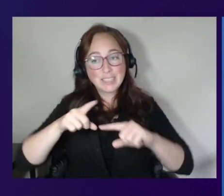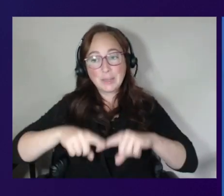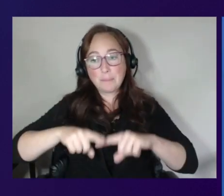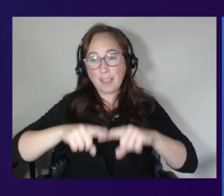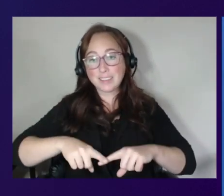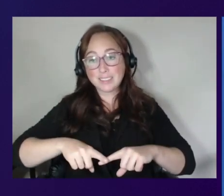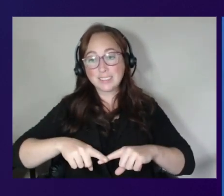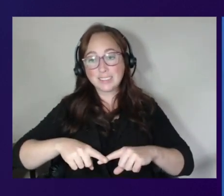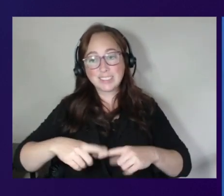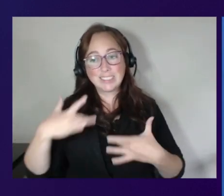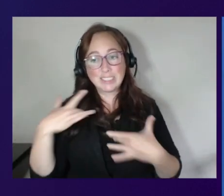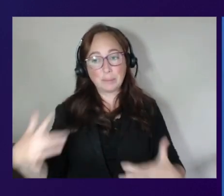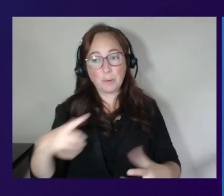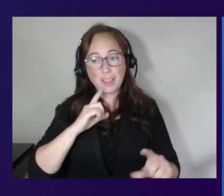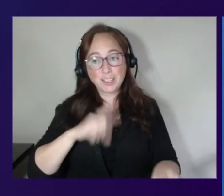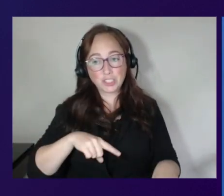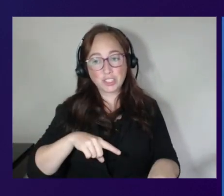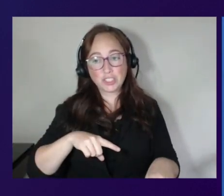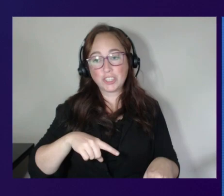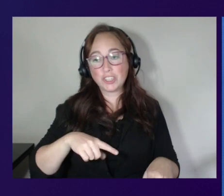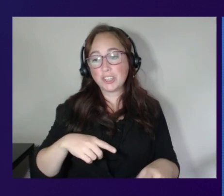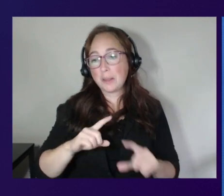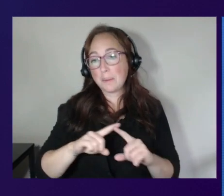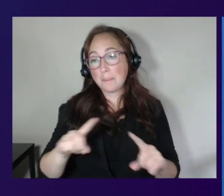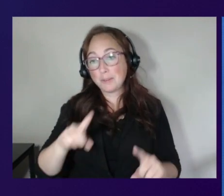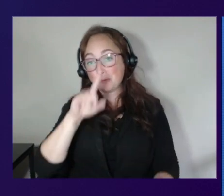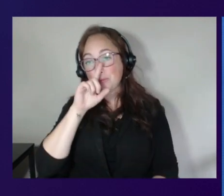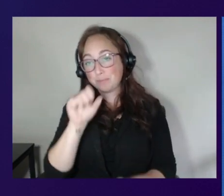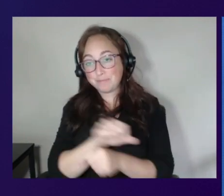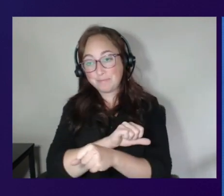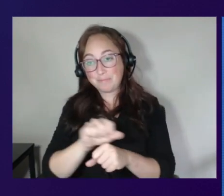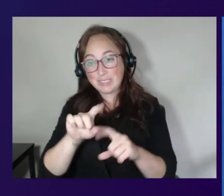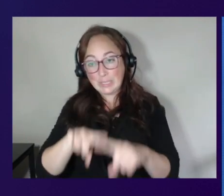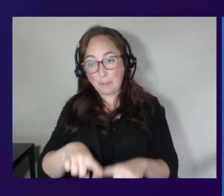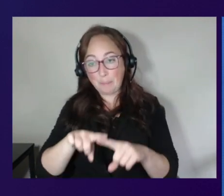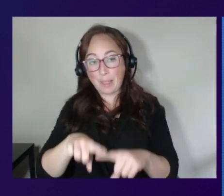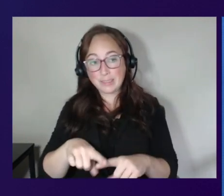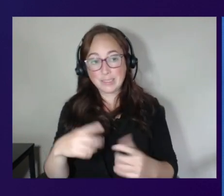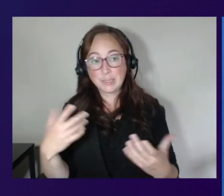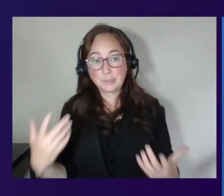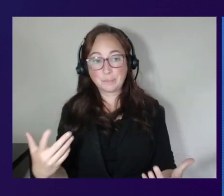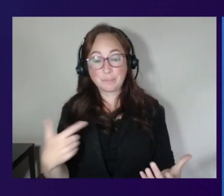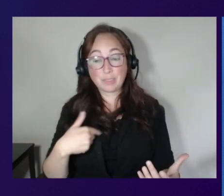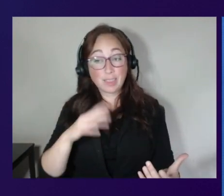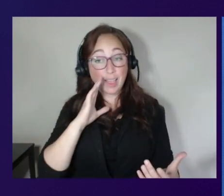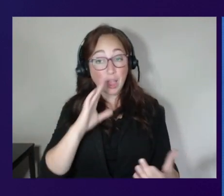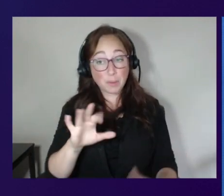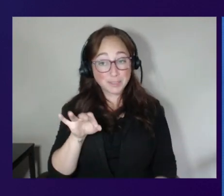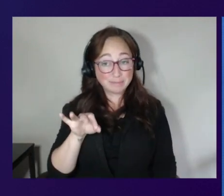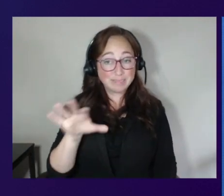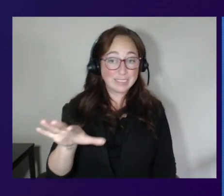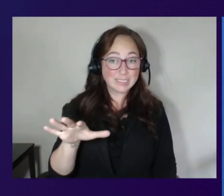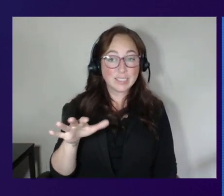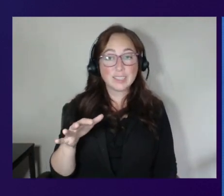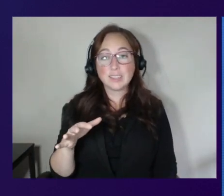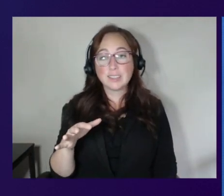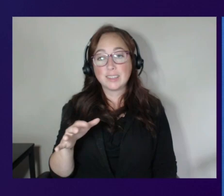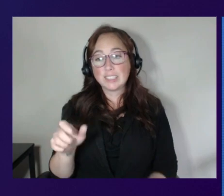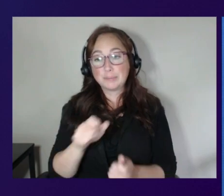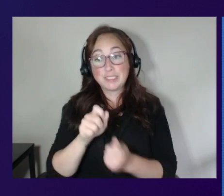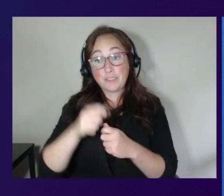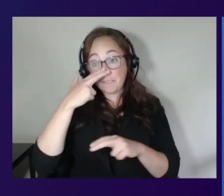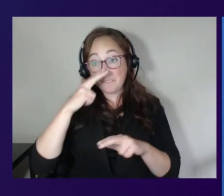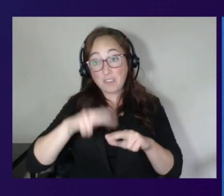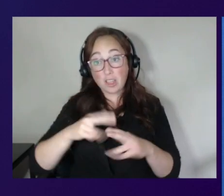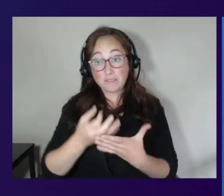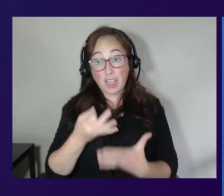answer. That's a classic consultant answer. But it's true. It does depend. I will note that a particularly fun fact is the